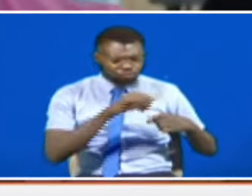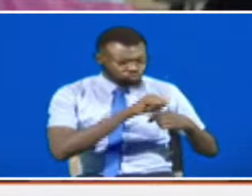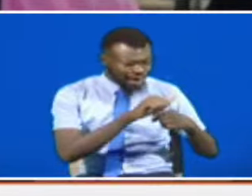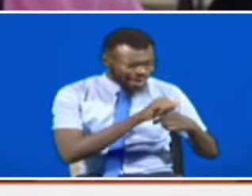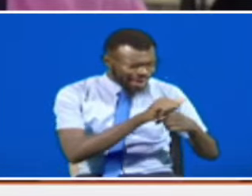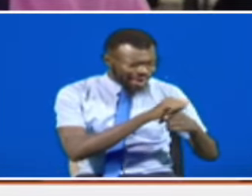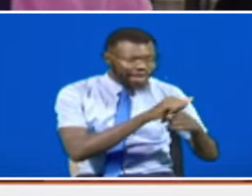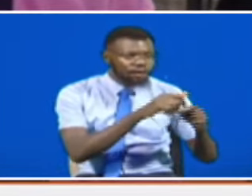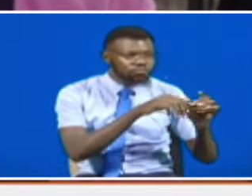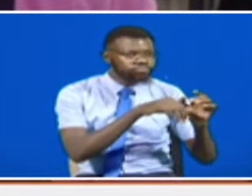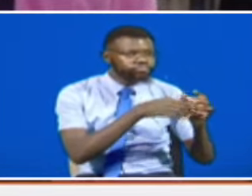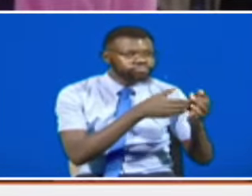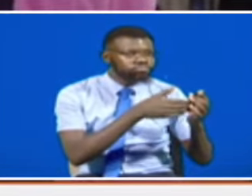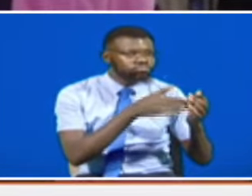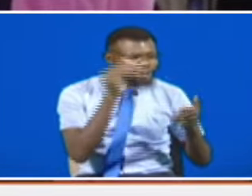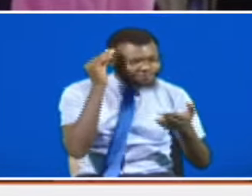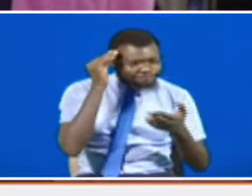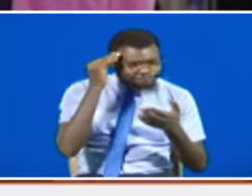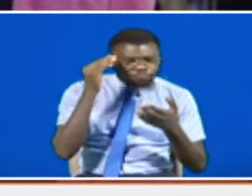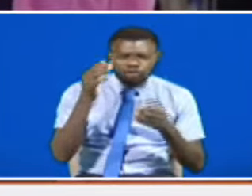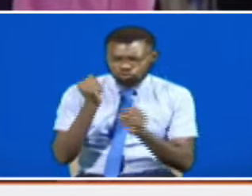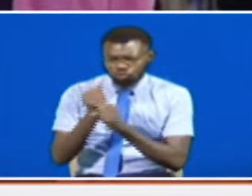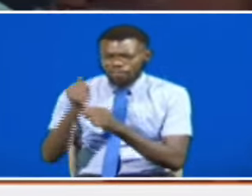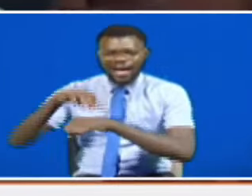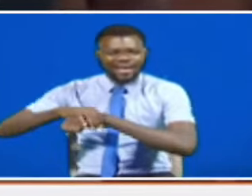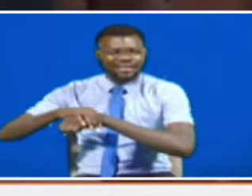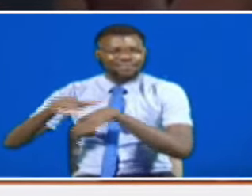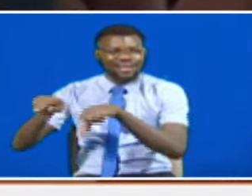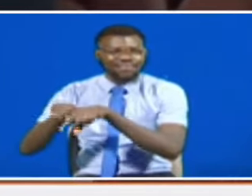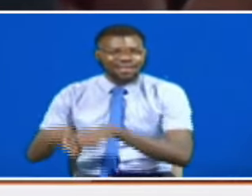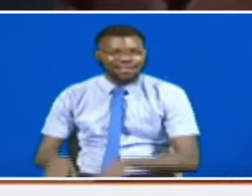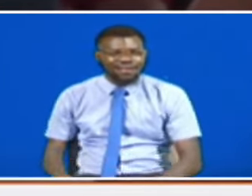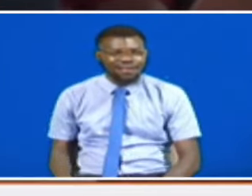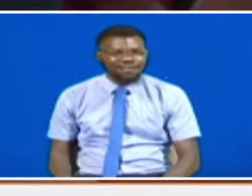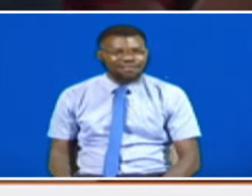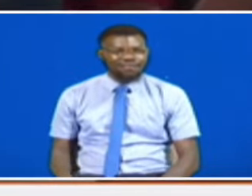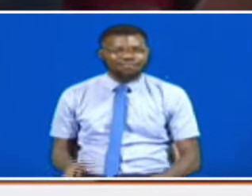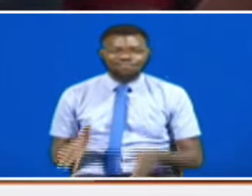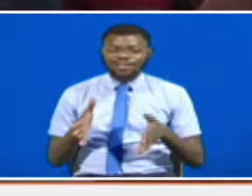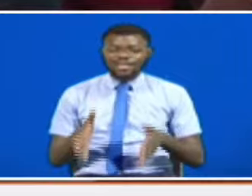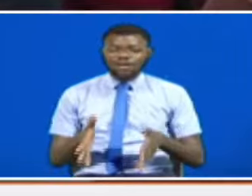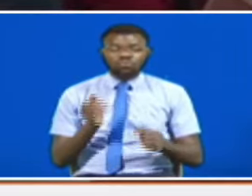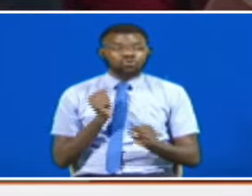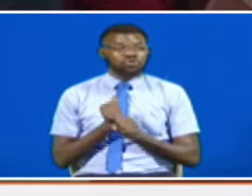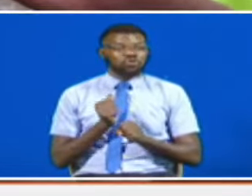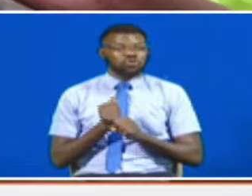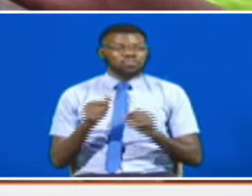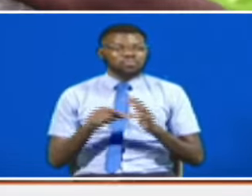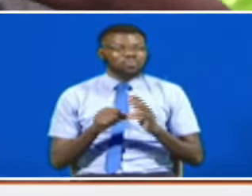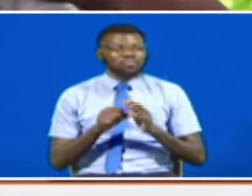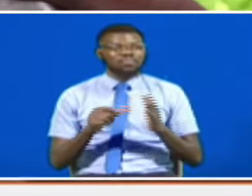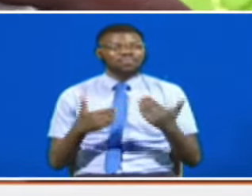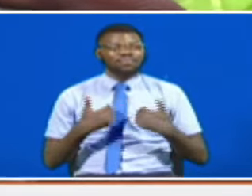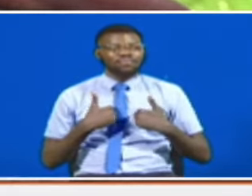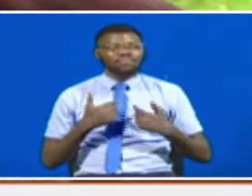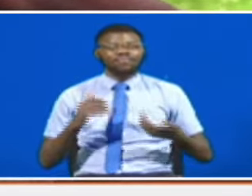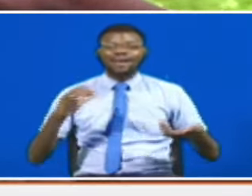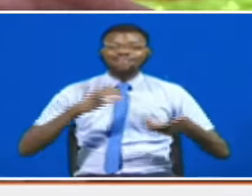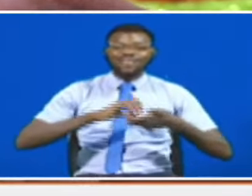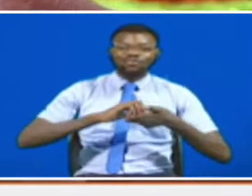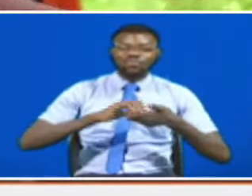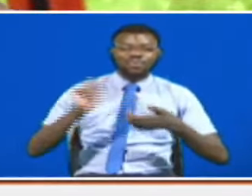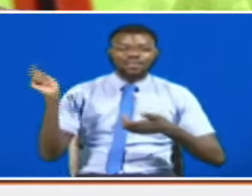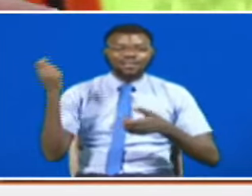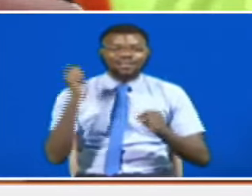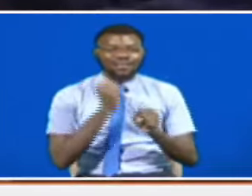This situation risks leaving thousands of graduates unprepared for the labor market. According to the Federation of Kenya Employers,